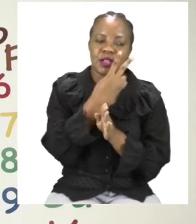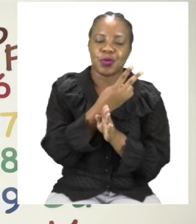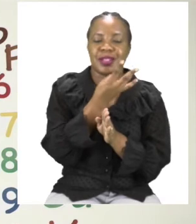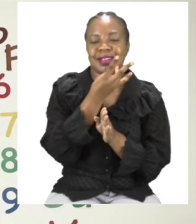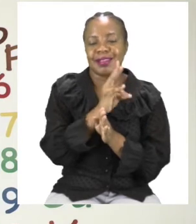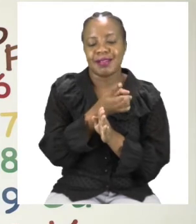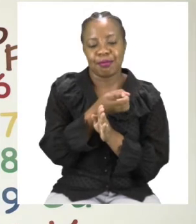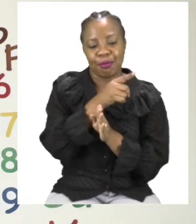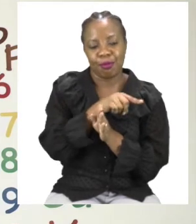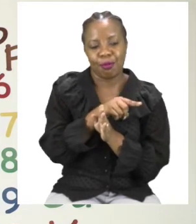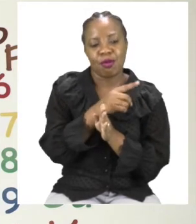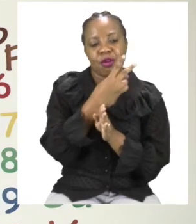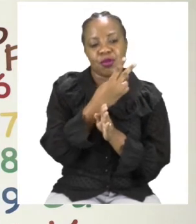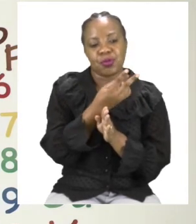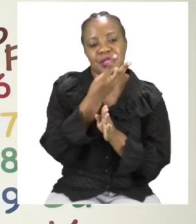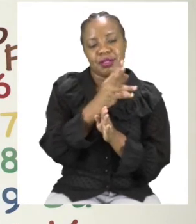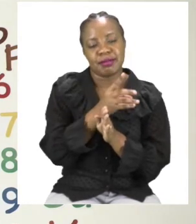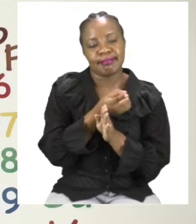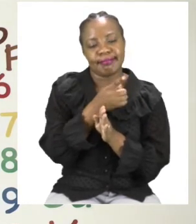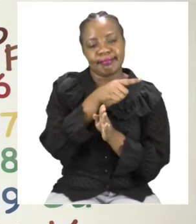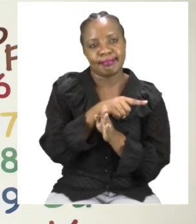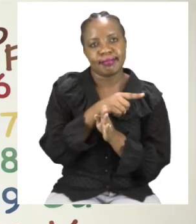27, 26,